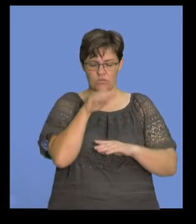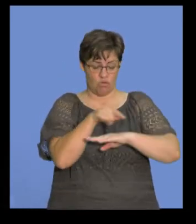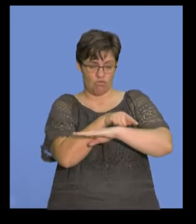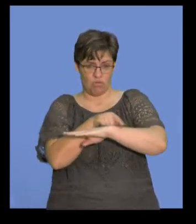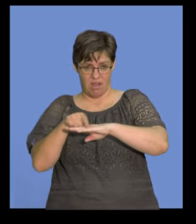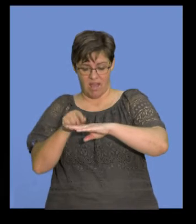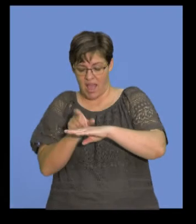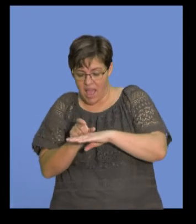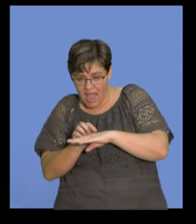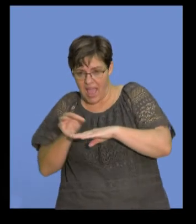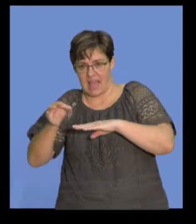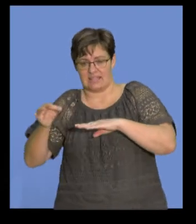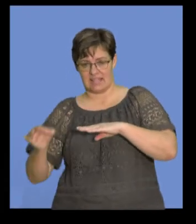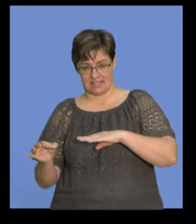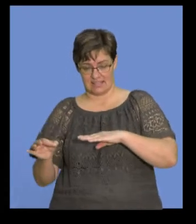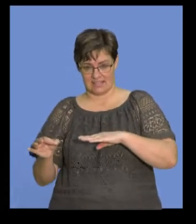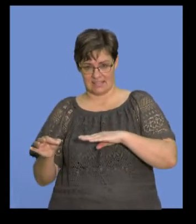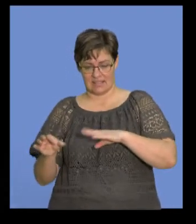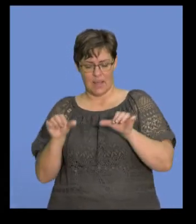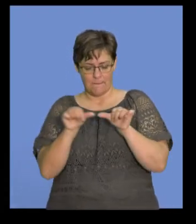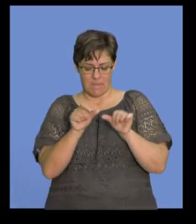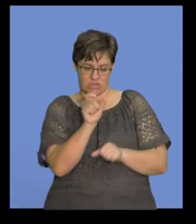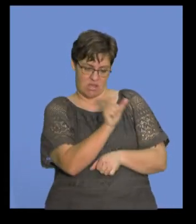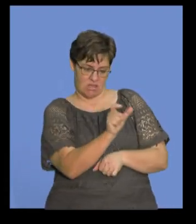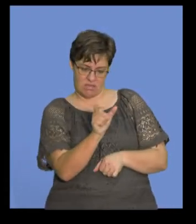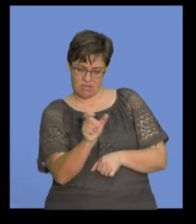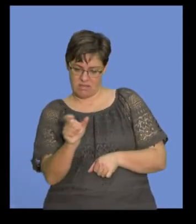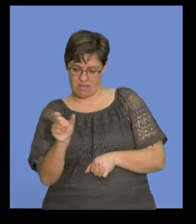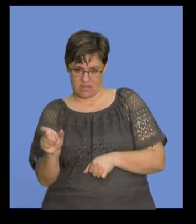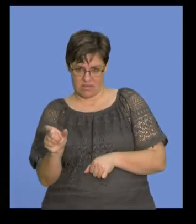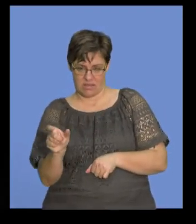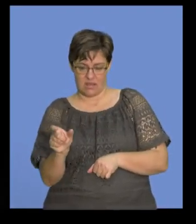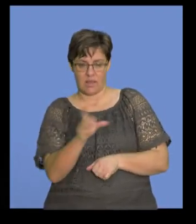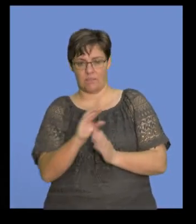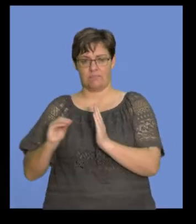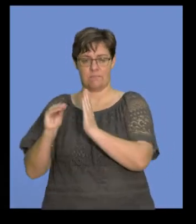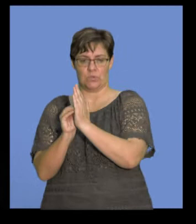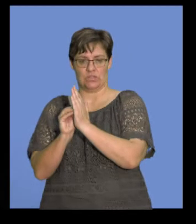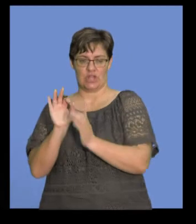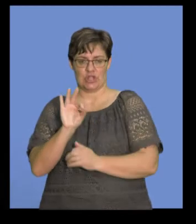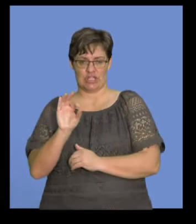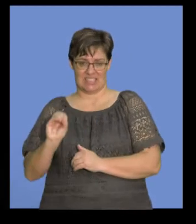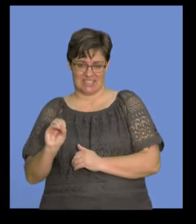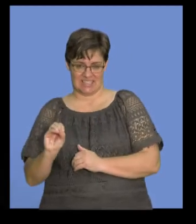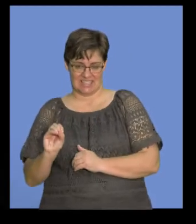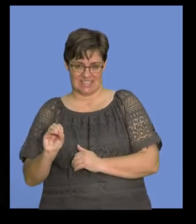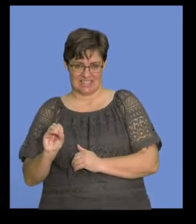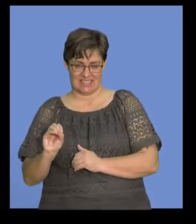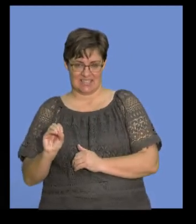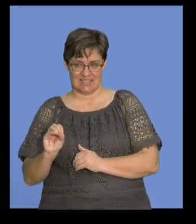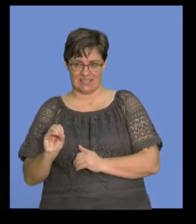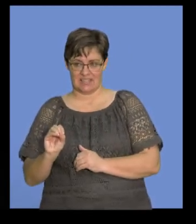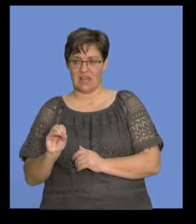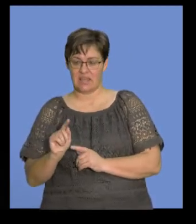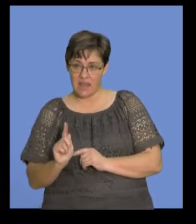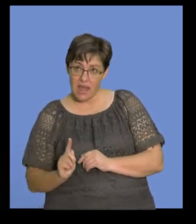You will use your ruler and you'll extend the line. You would measure the proportionate scale and you would plot that point.